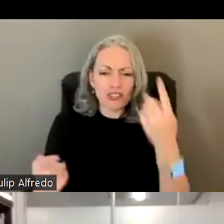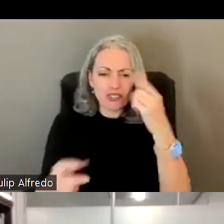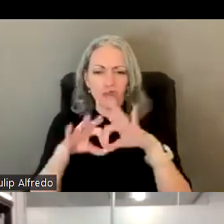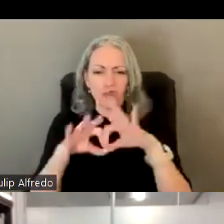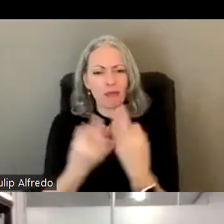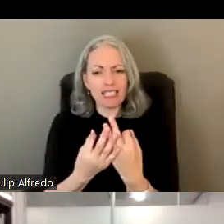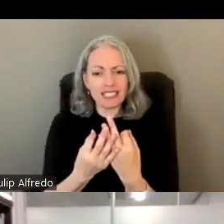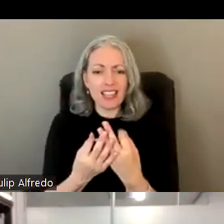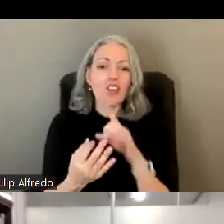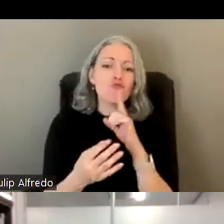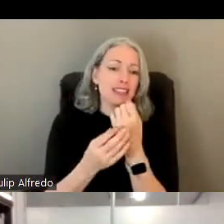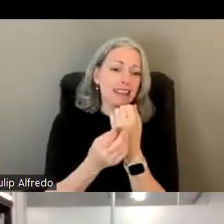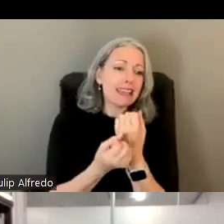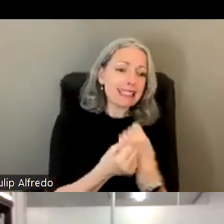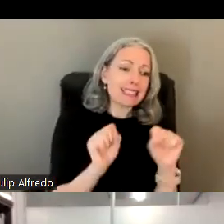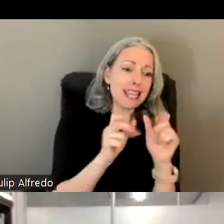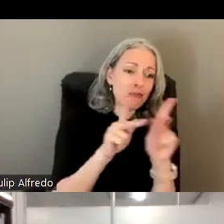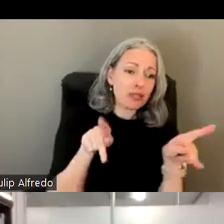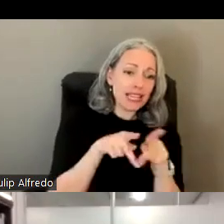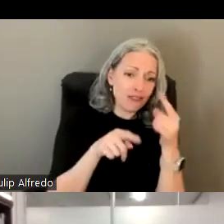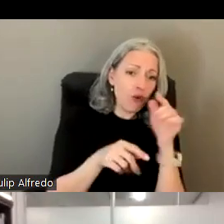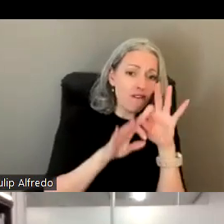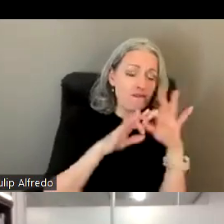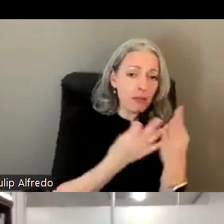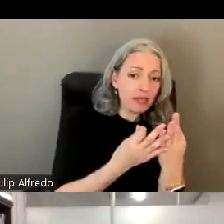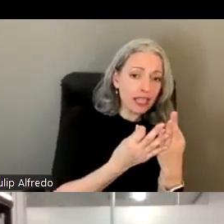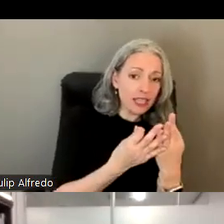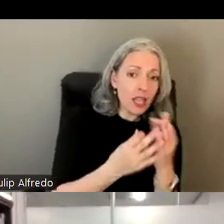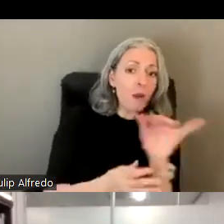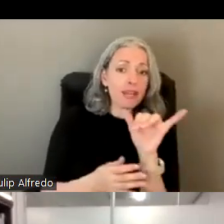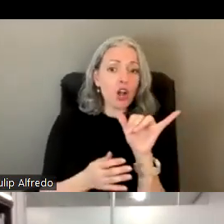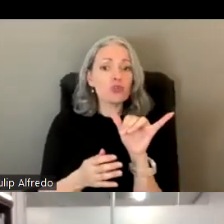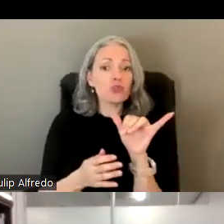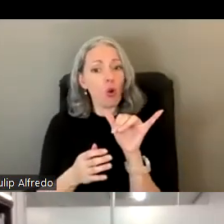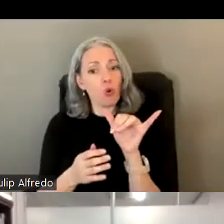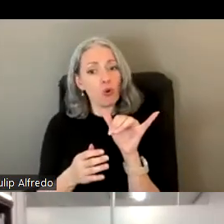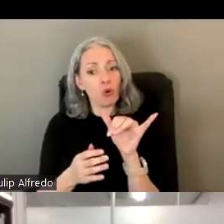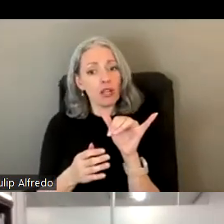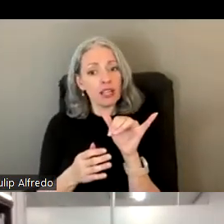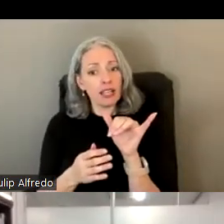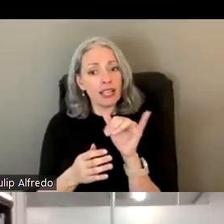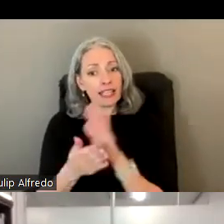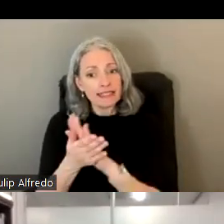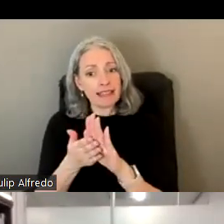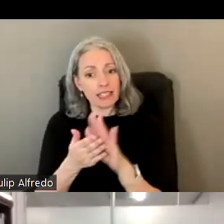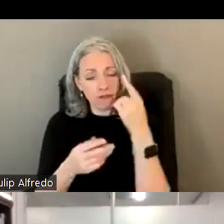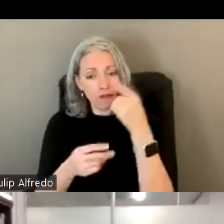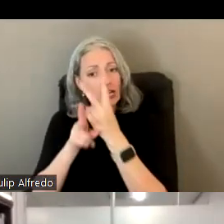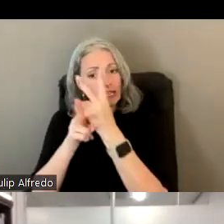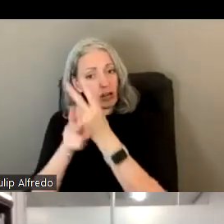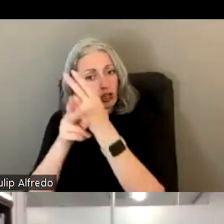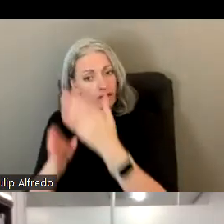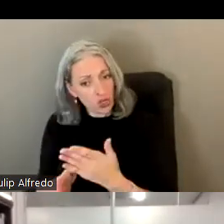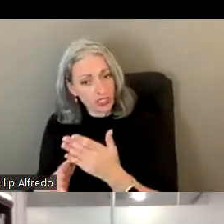a safe place for your loved one to be where they're getting engagement and stimulation, but it is a convening space for the caregivers.